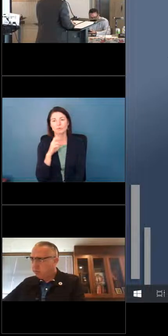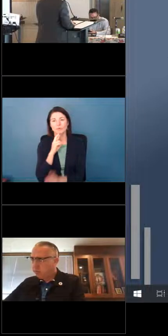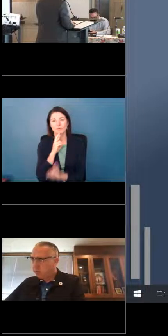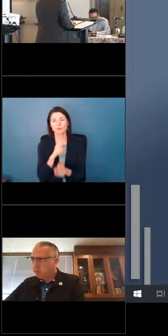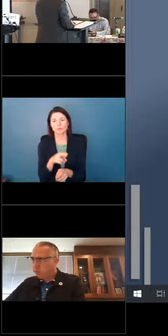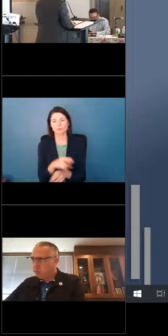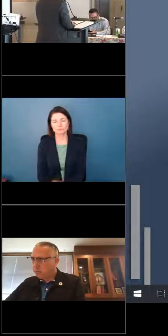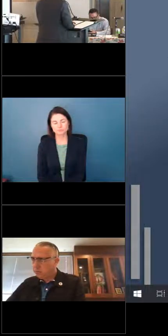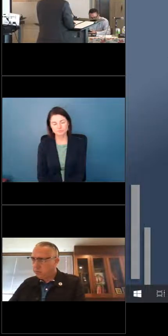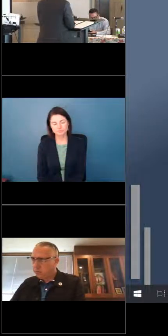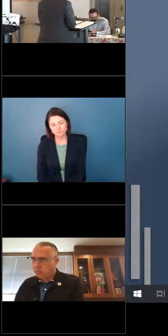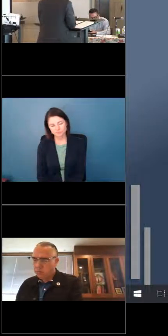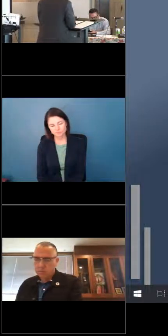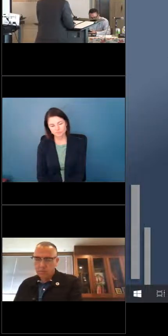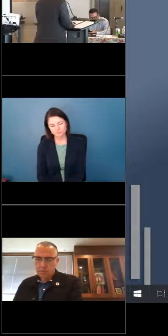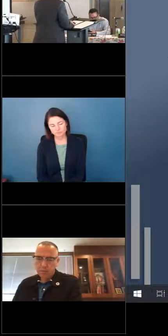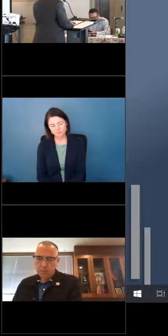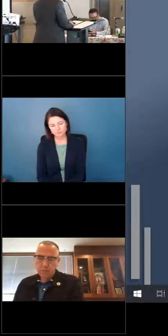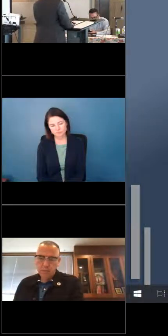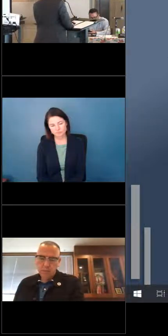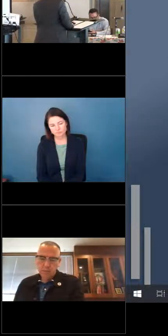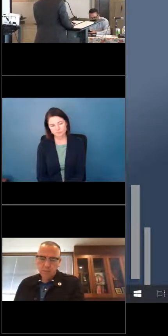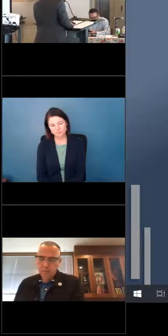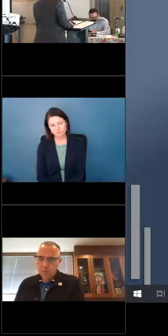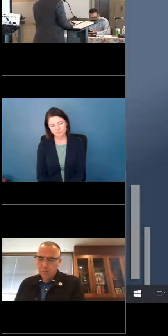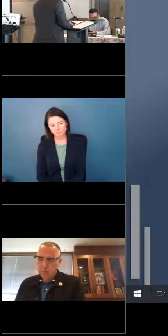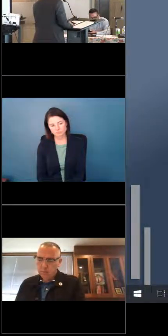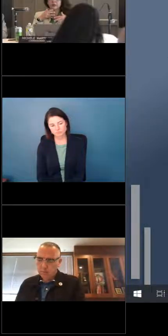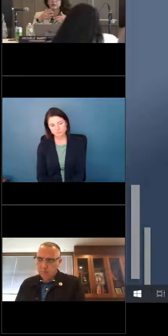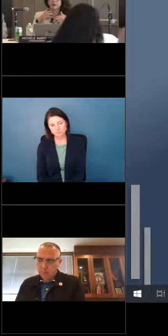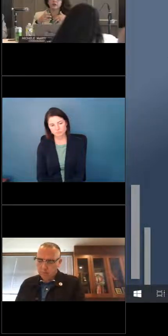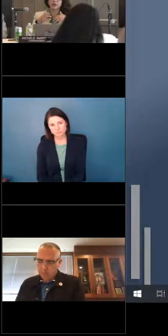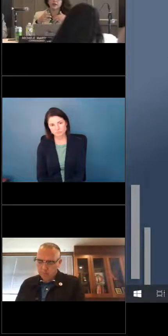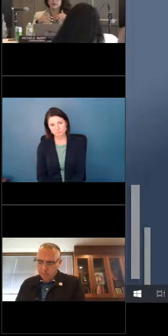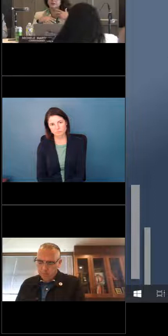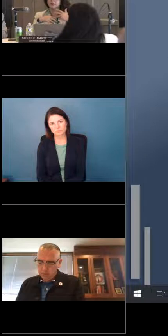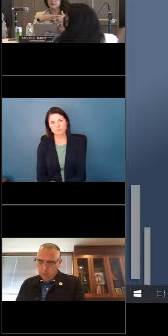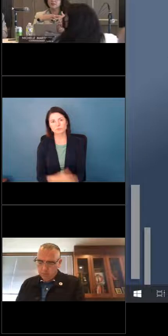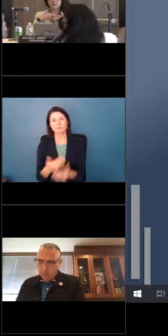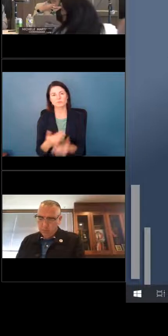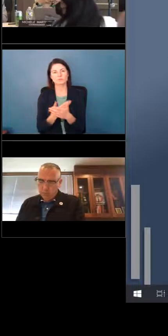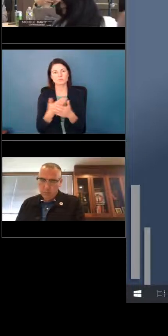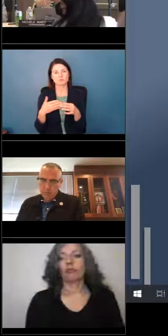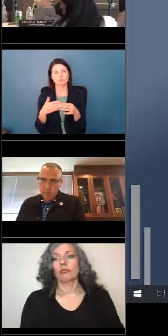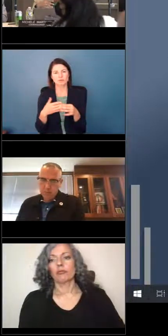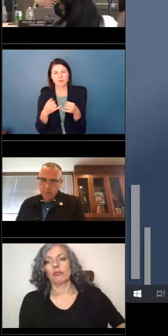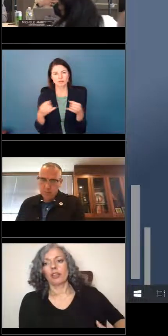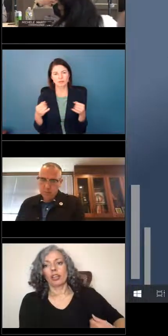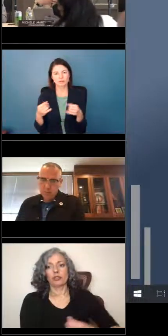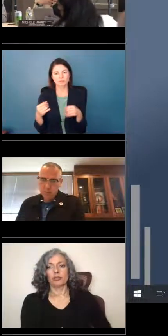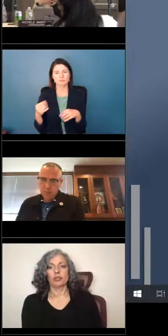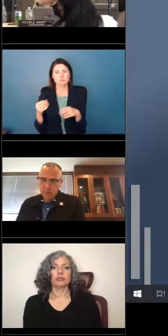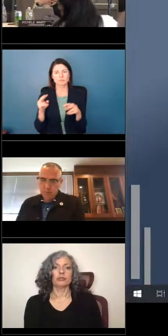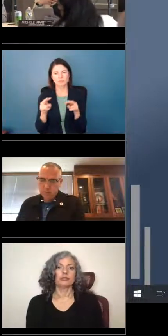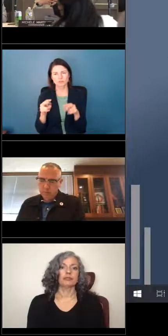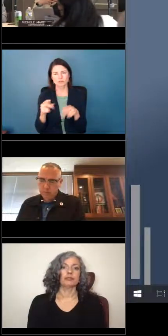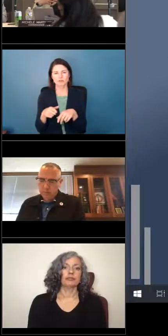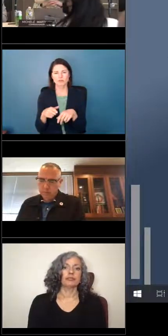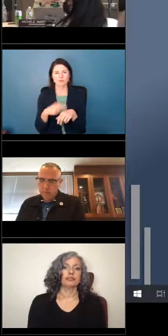Is we're embarking on the new guidelines and what the RTP is going to look like, the CTP, the long range transportation plan